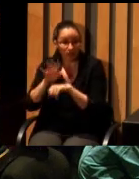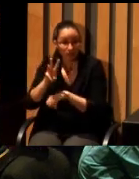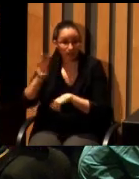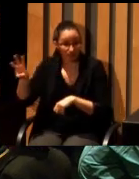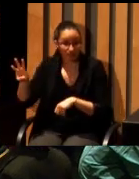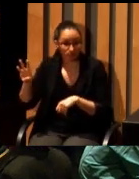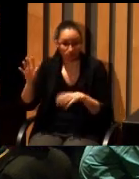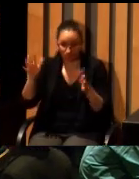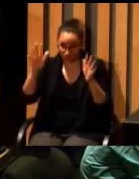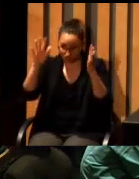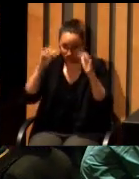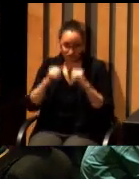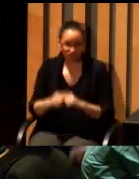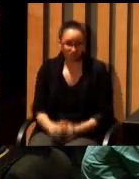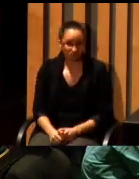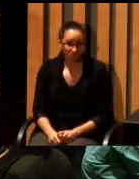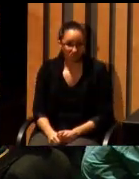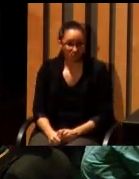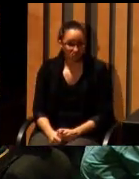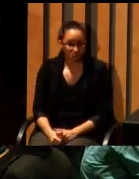two,